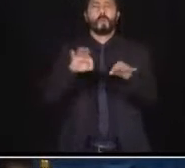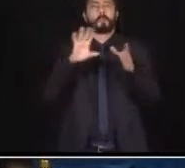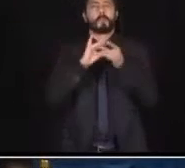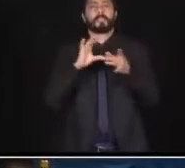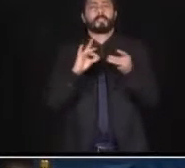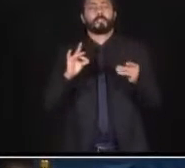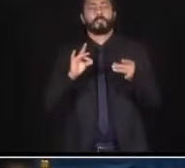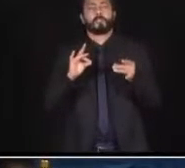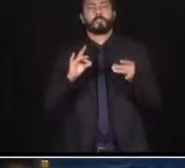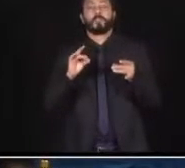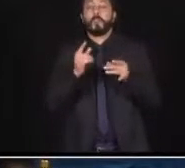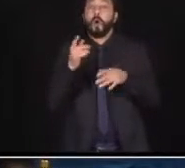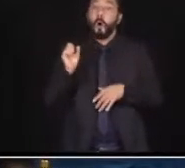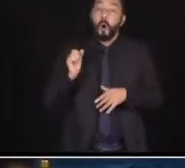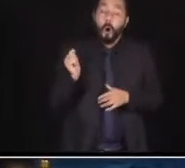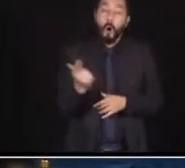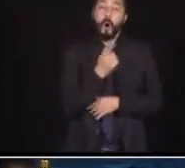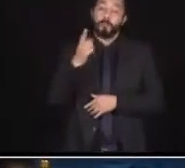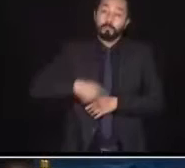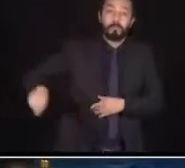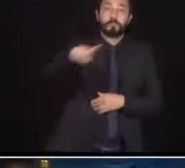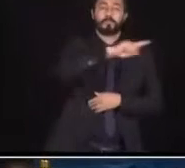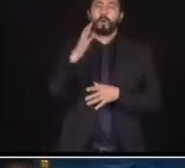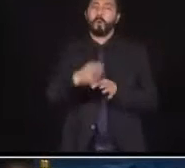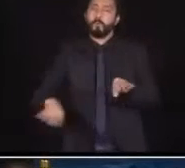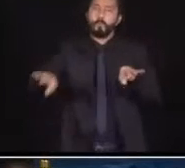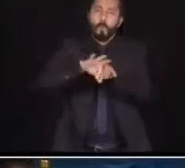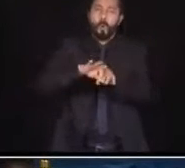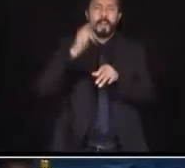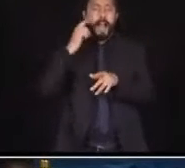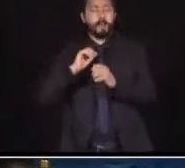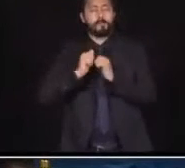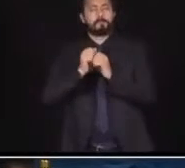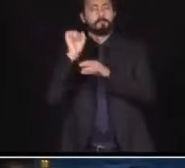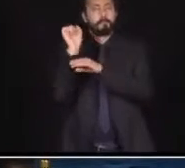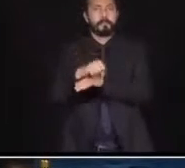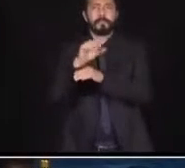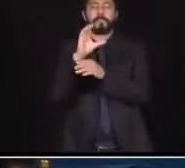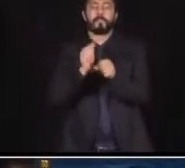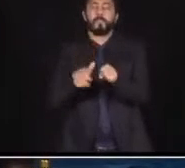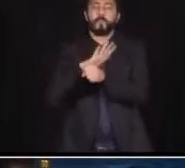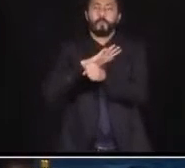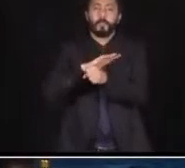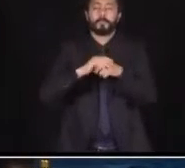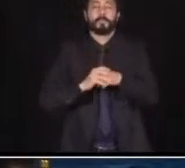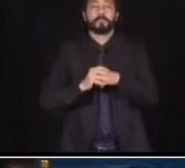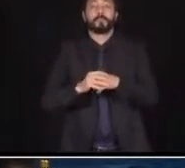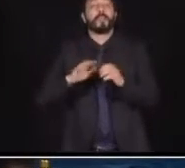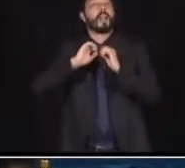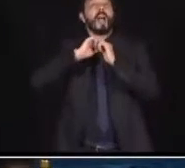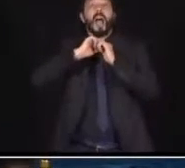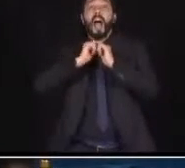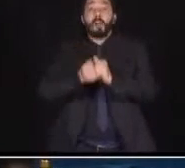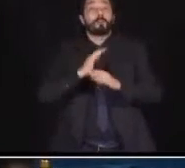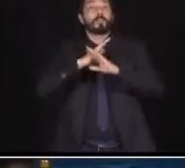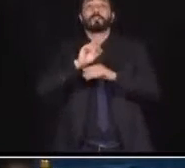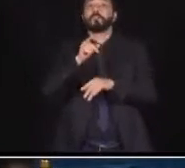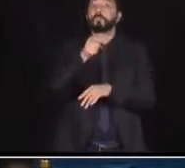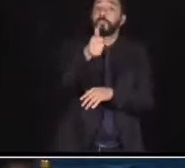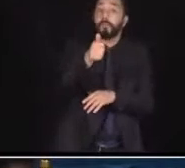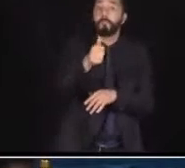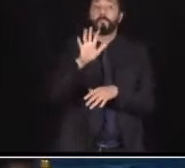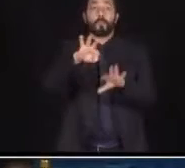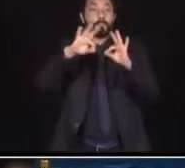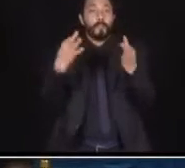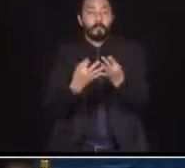against COVID-19. One of the best and simplest ways to protect you and your family is to download the COVID Alert